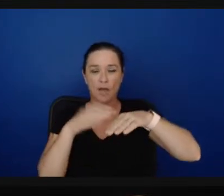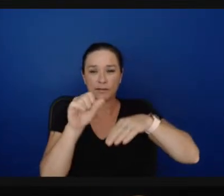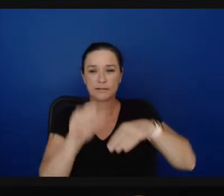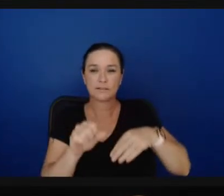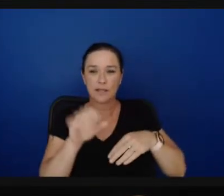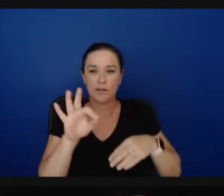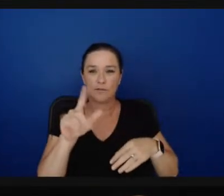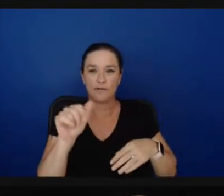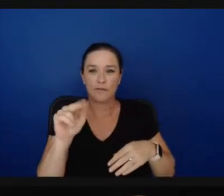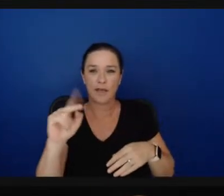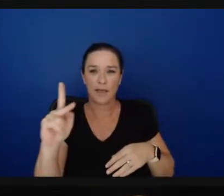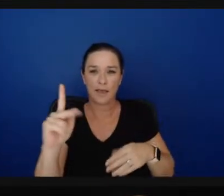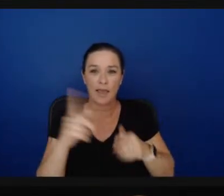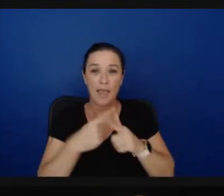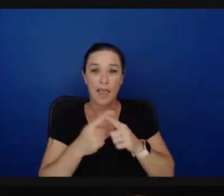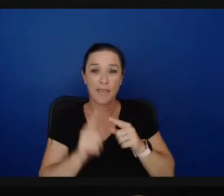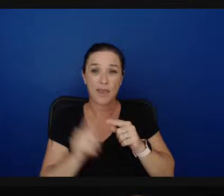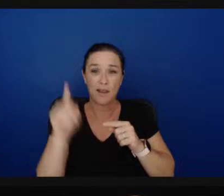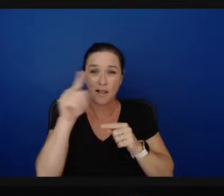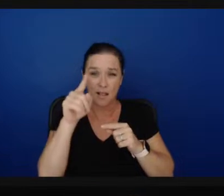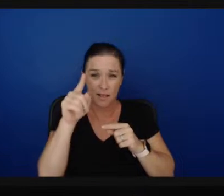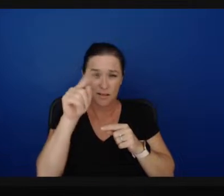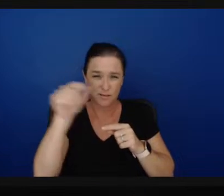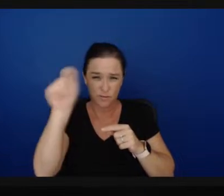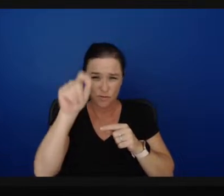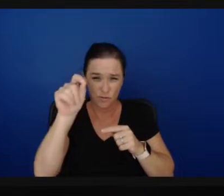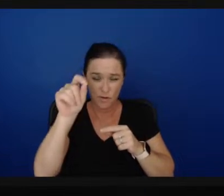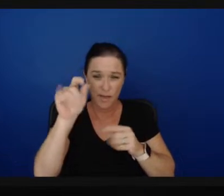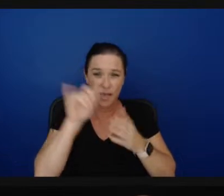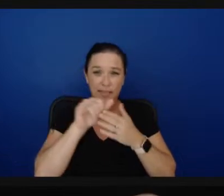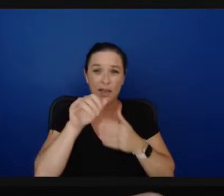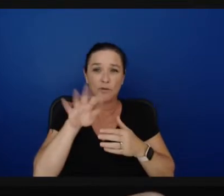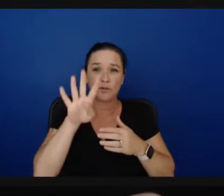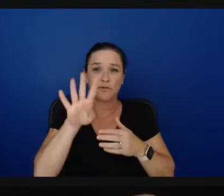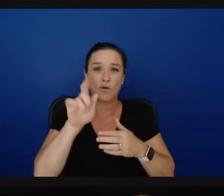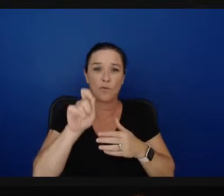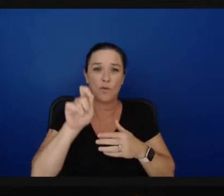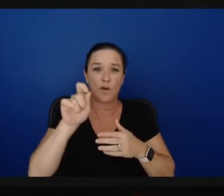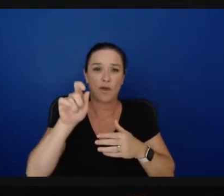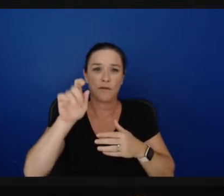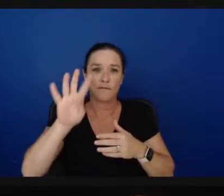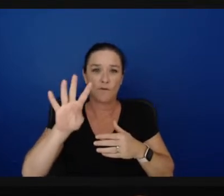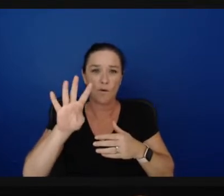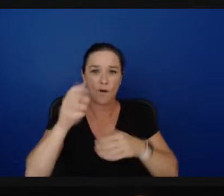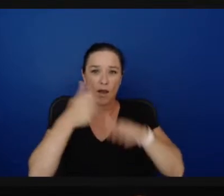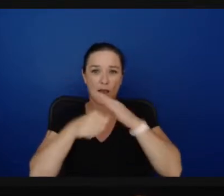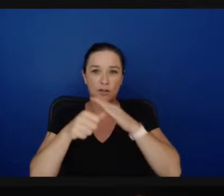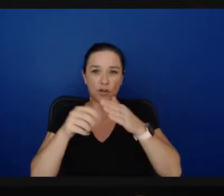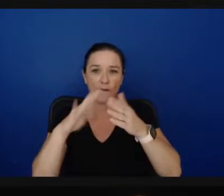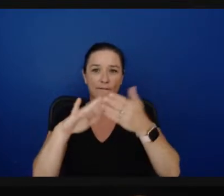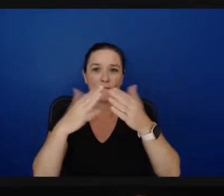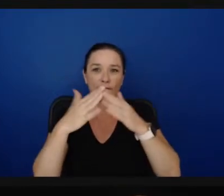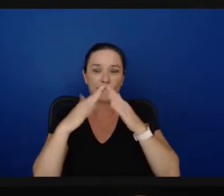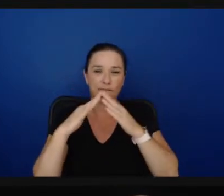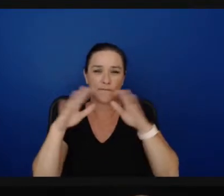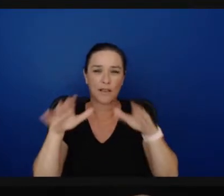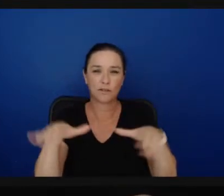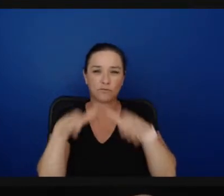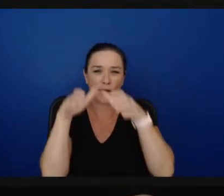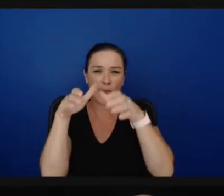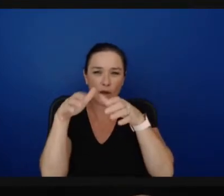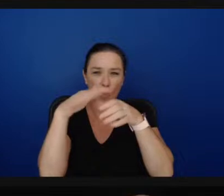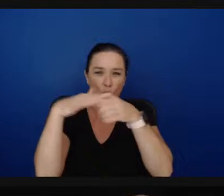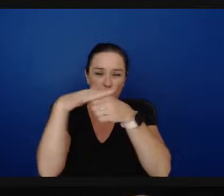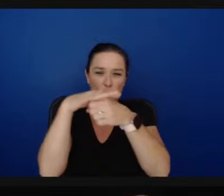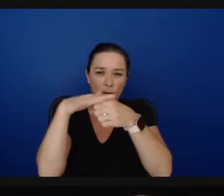And this one up here was a 4.4 deep under Volcano Village. Volcano Village is right here. And that one,